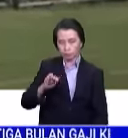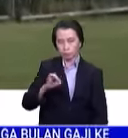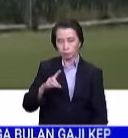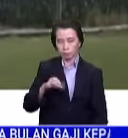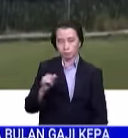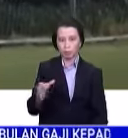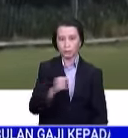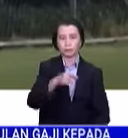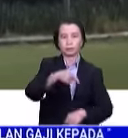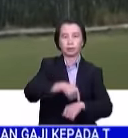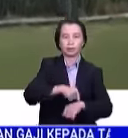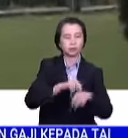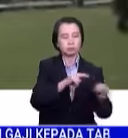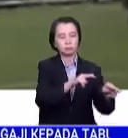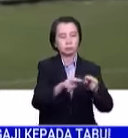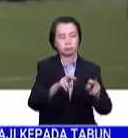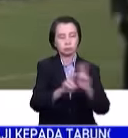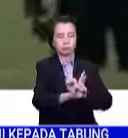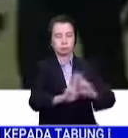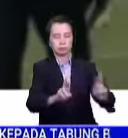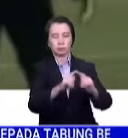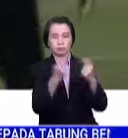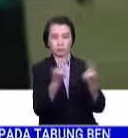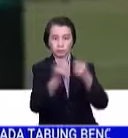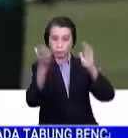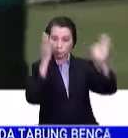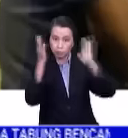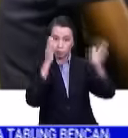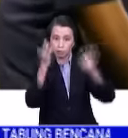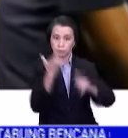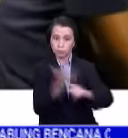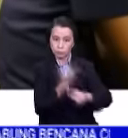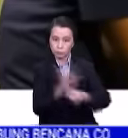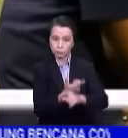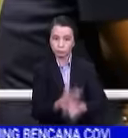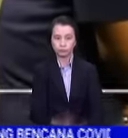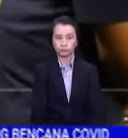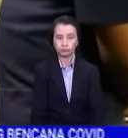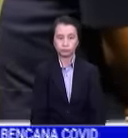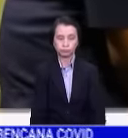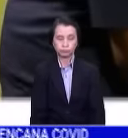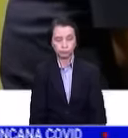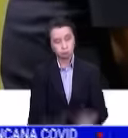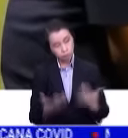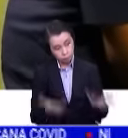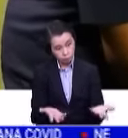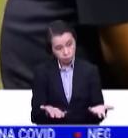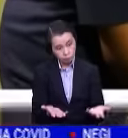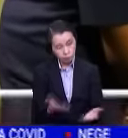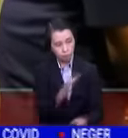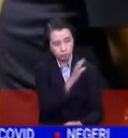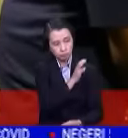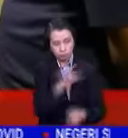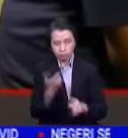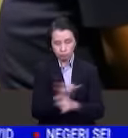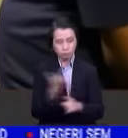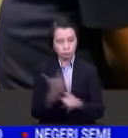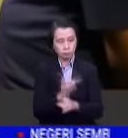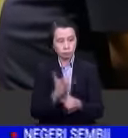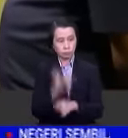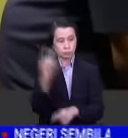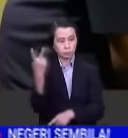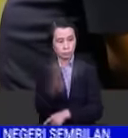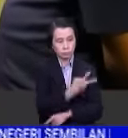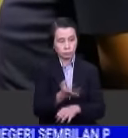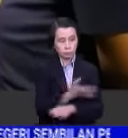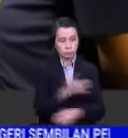sempat meluangkan masa melihat persediaan skuad kebangsaan. Tan, so how our progress now today training, 2 days before apa